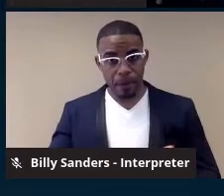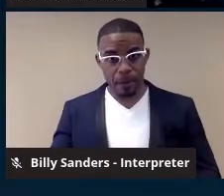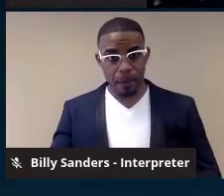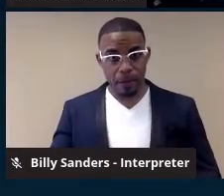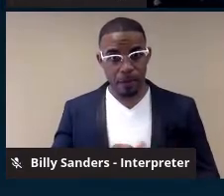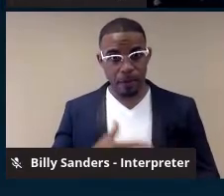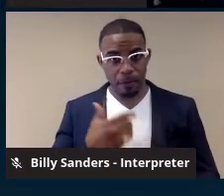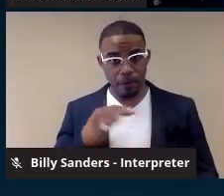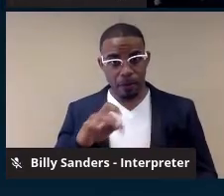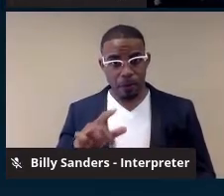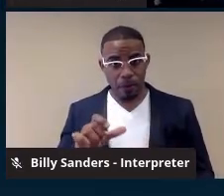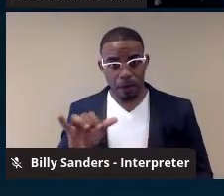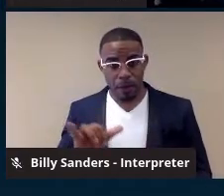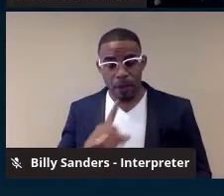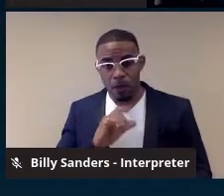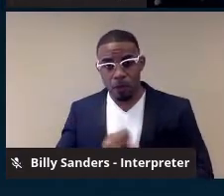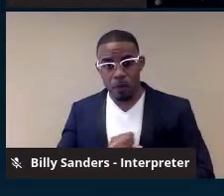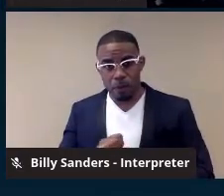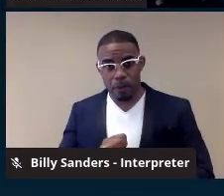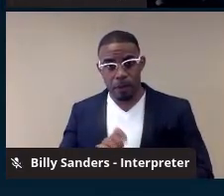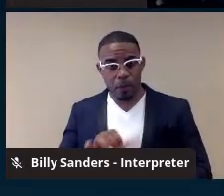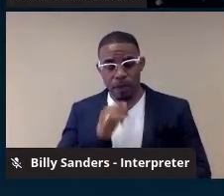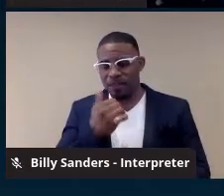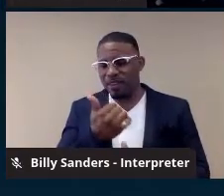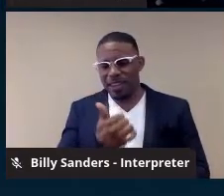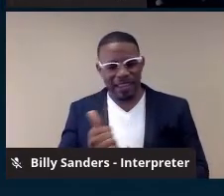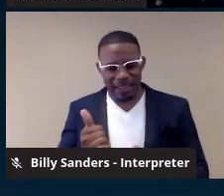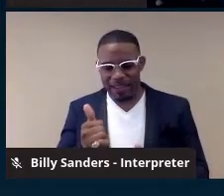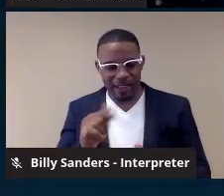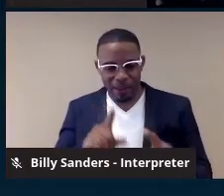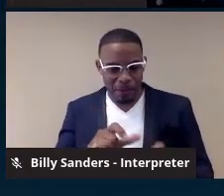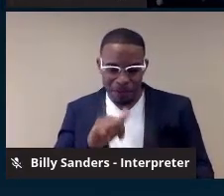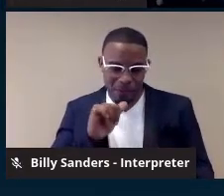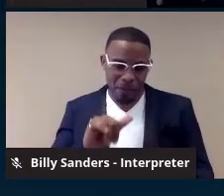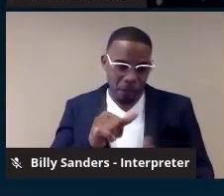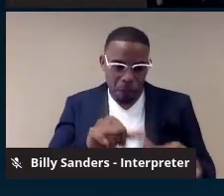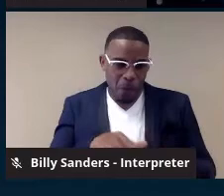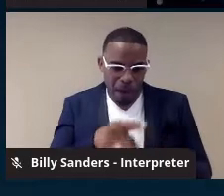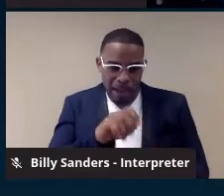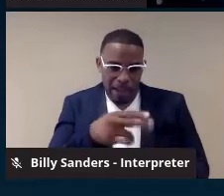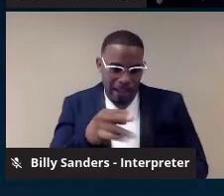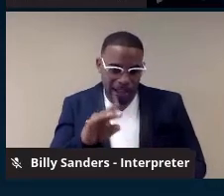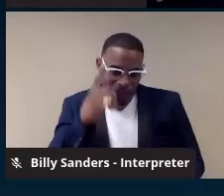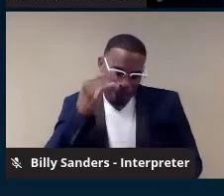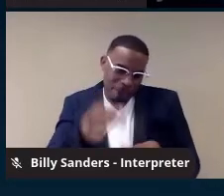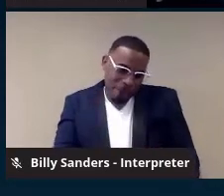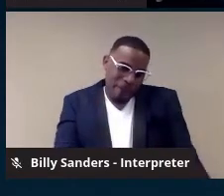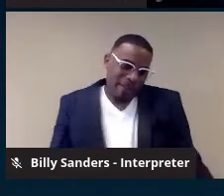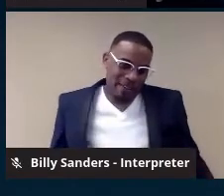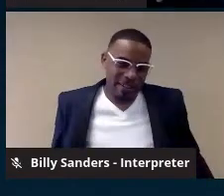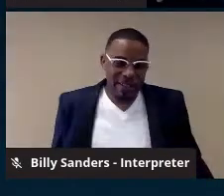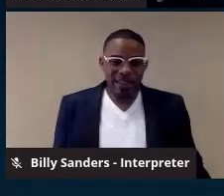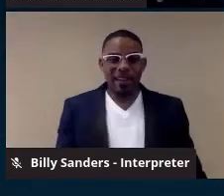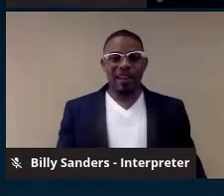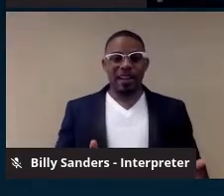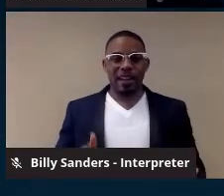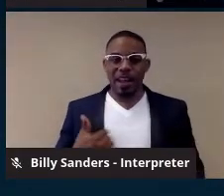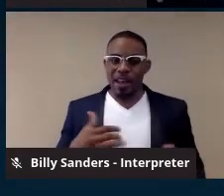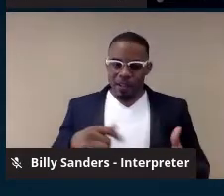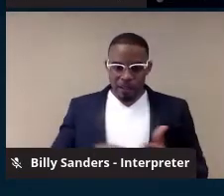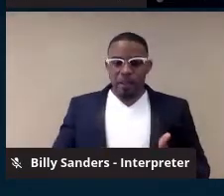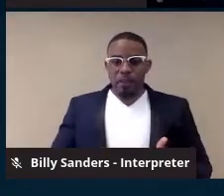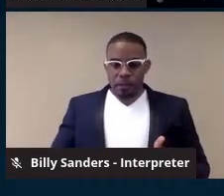really cool. It's like, really, you don't have any hosting costs, you can host it in your GitHub repo for free. So I have done